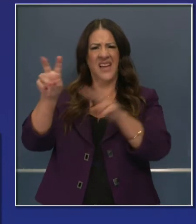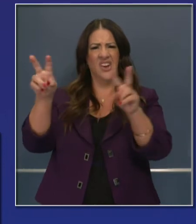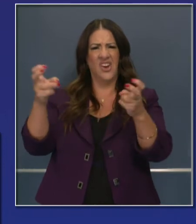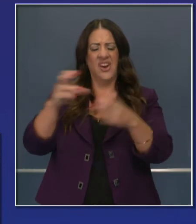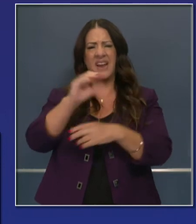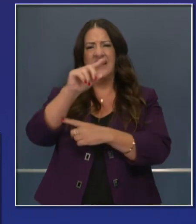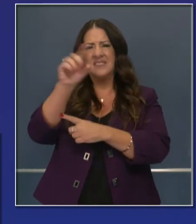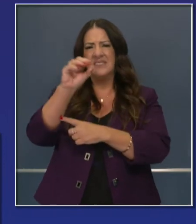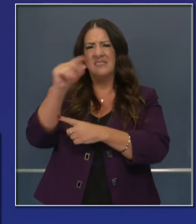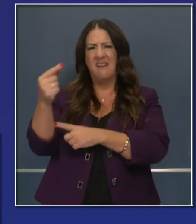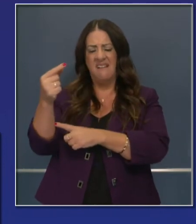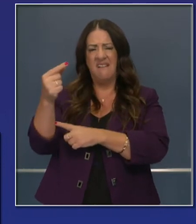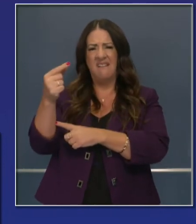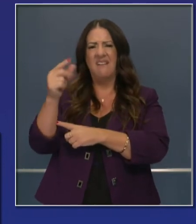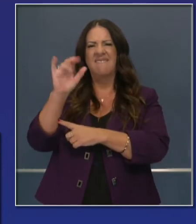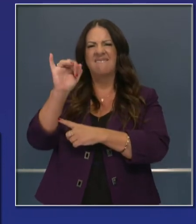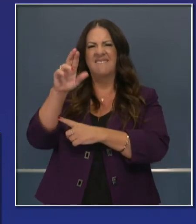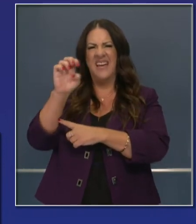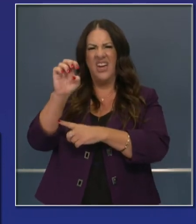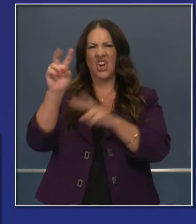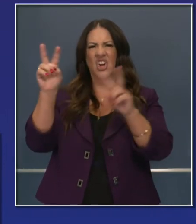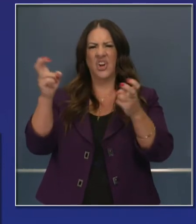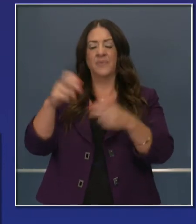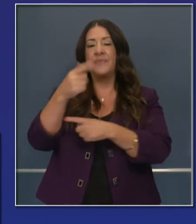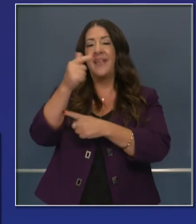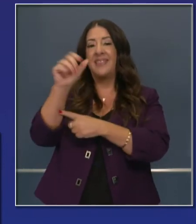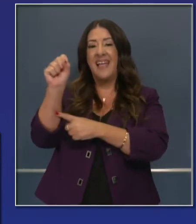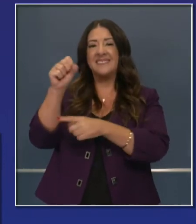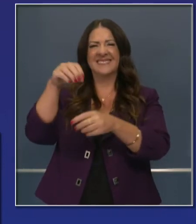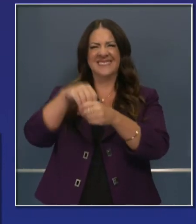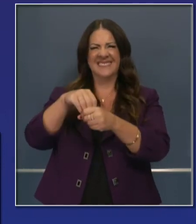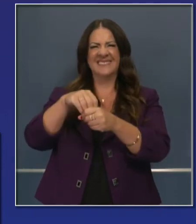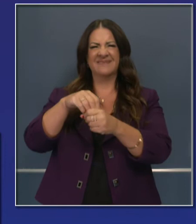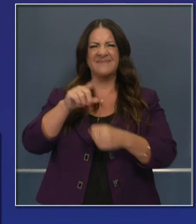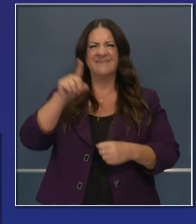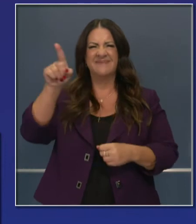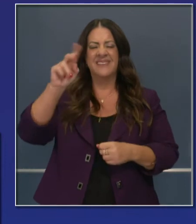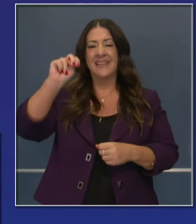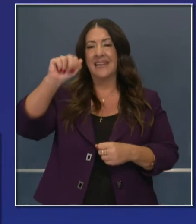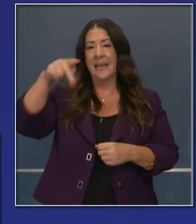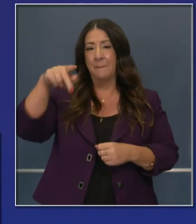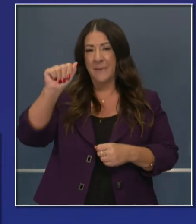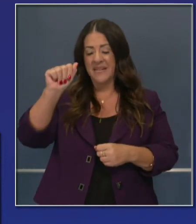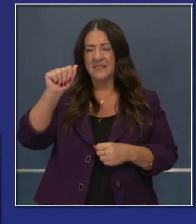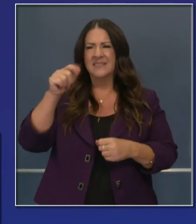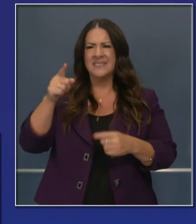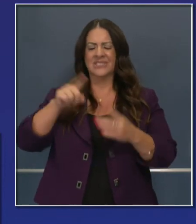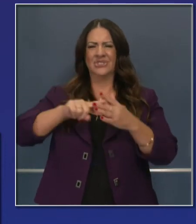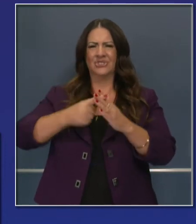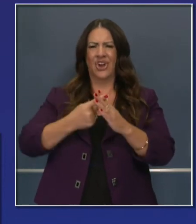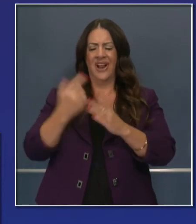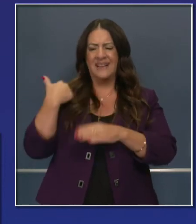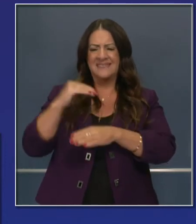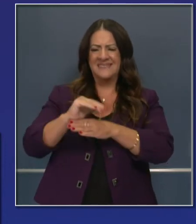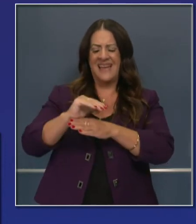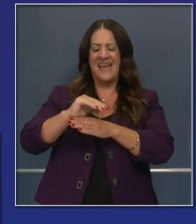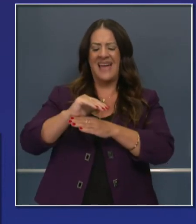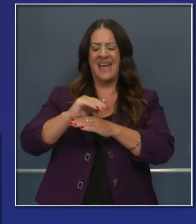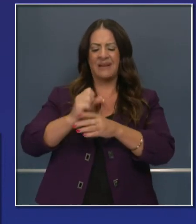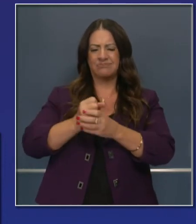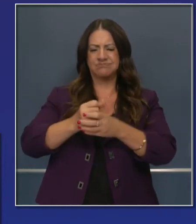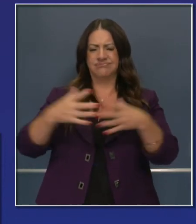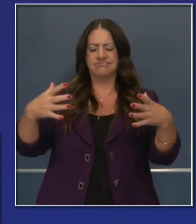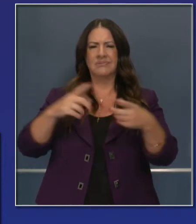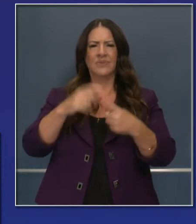Fire in Shasta County. The Glass Fire grew substantially overnight, roughly 800 acres to